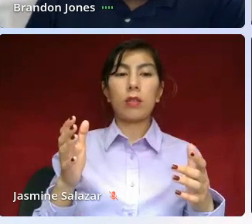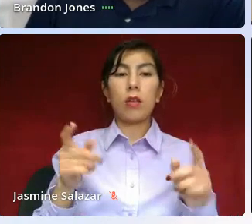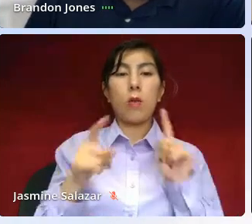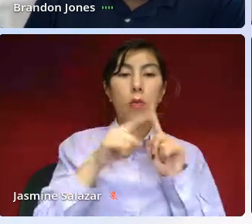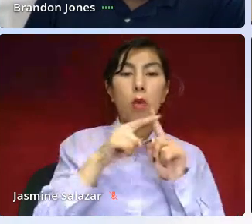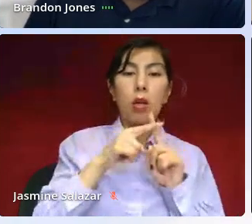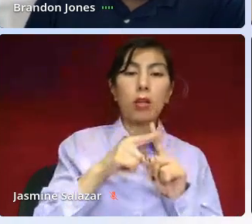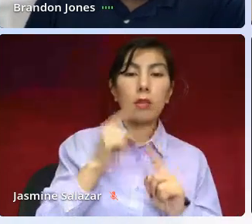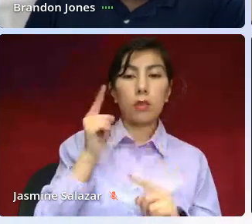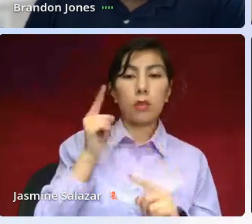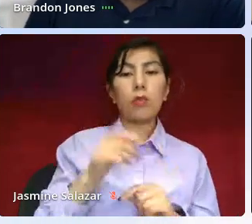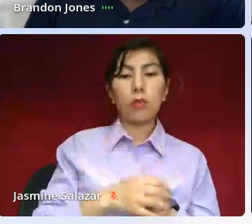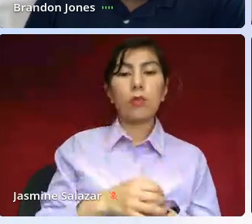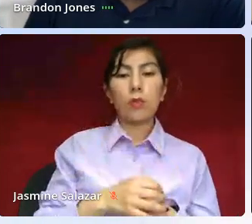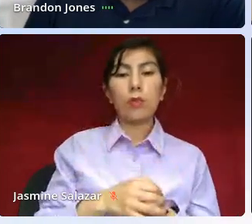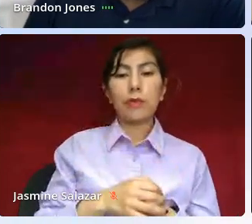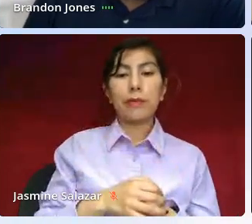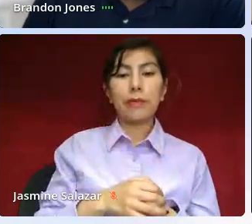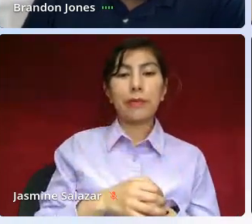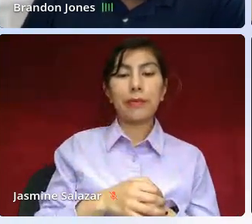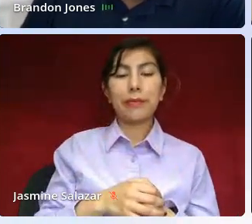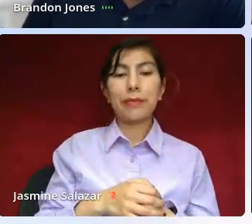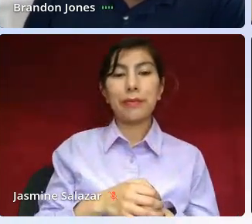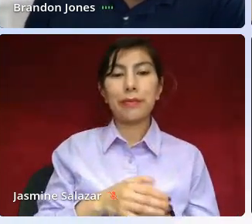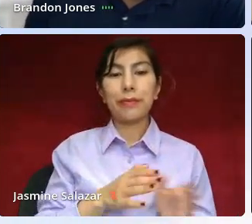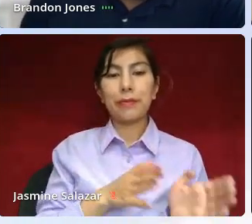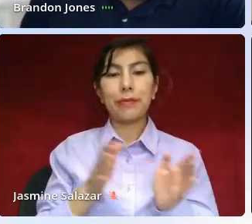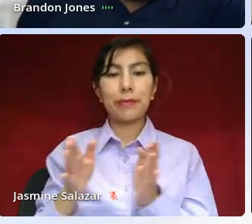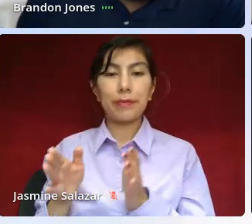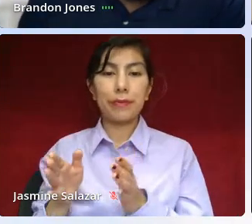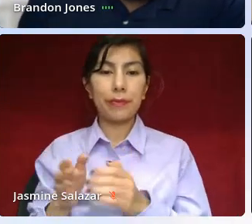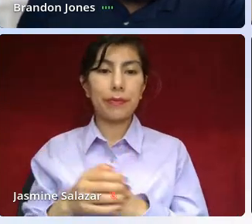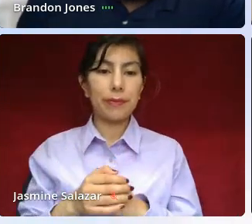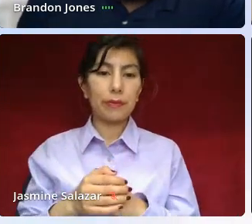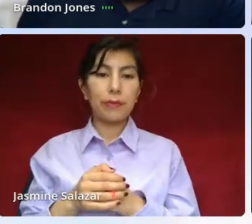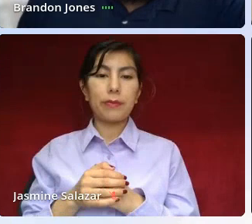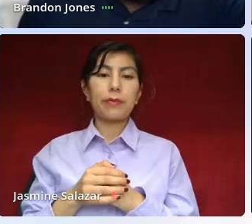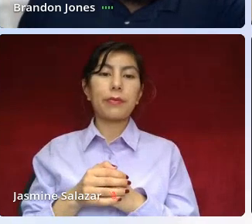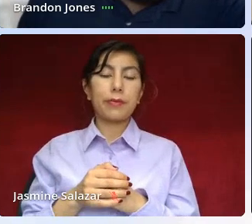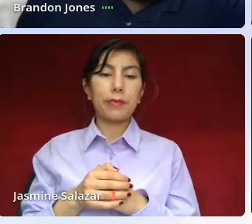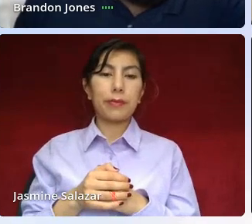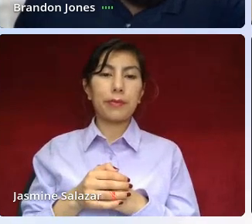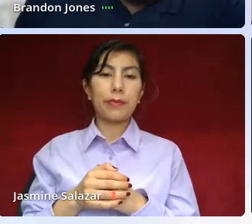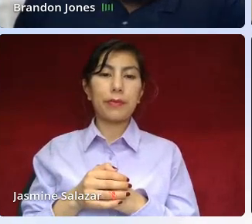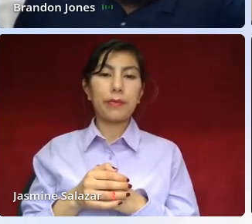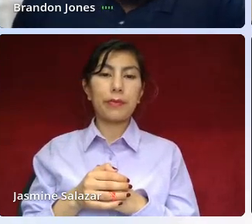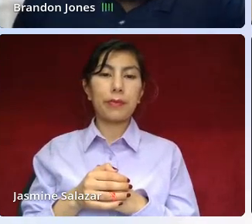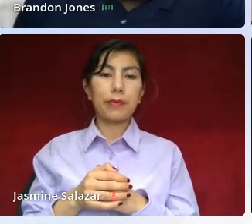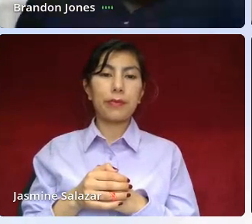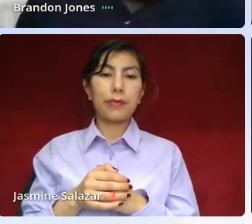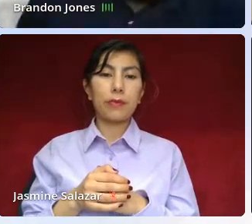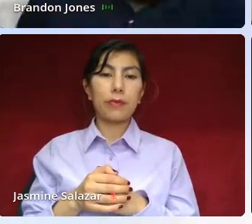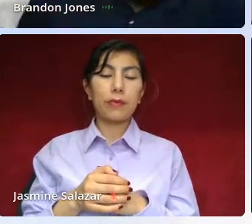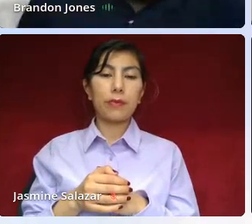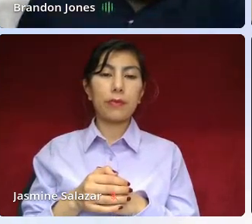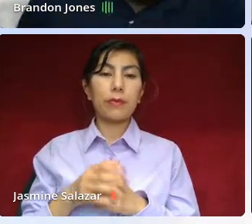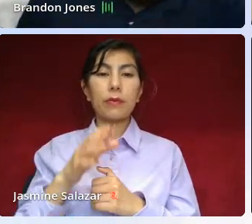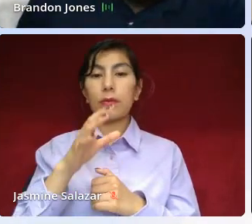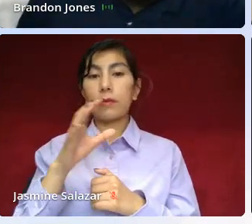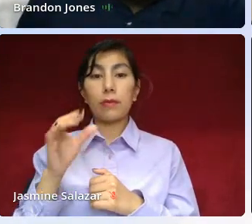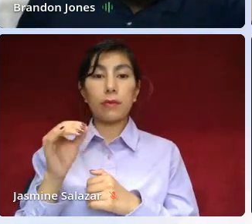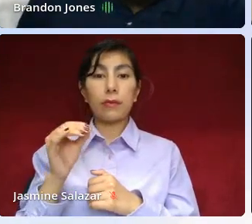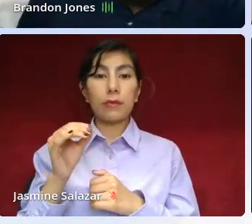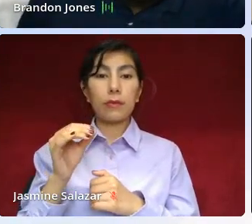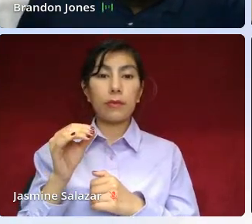for you, Angie. Brandon, I'll come to you, and then I'm going to bring our visual graphic up one more time. Perfect. Yeah, and I'm just